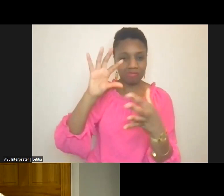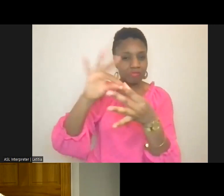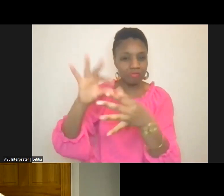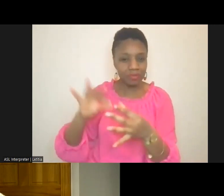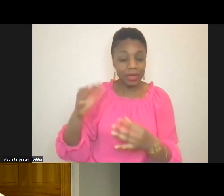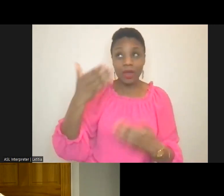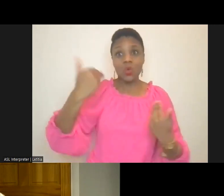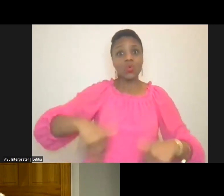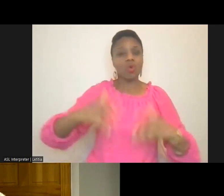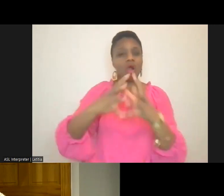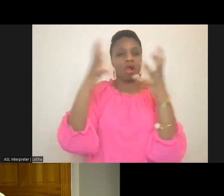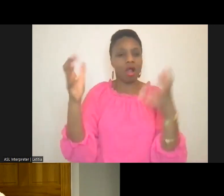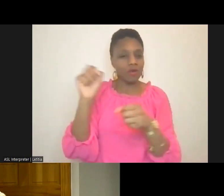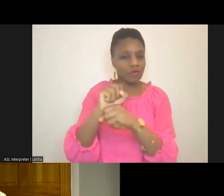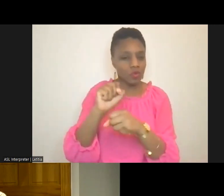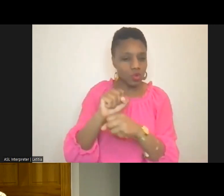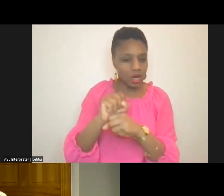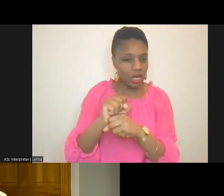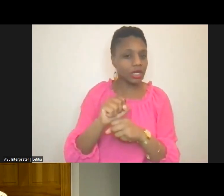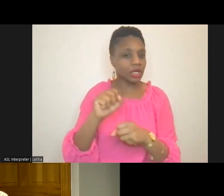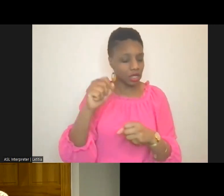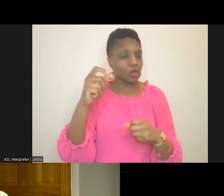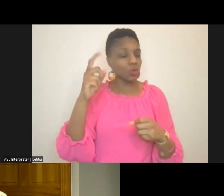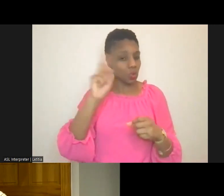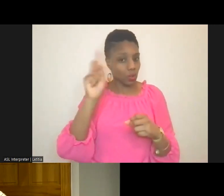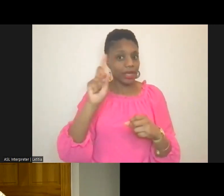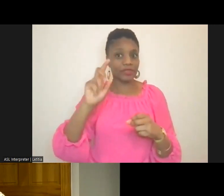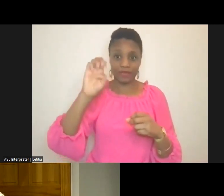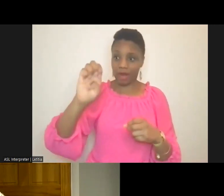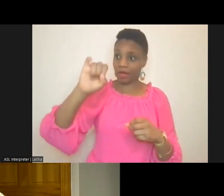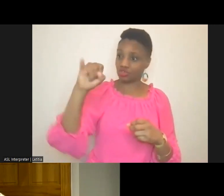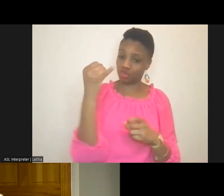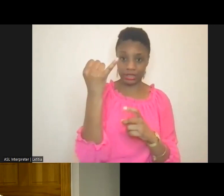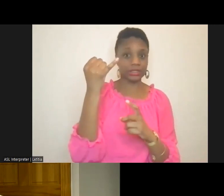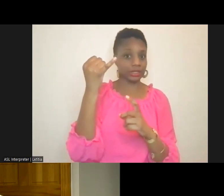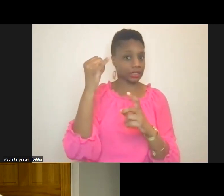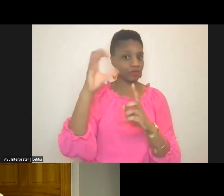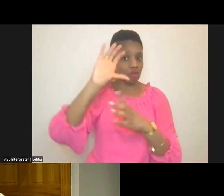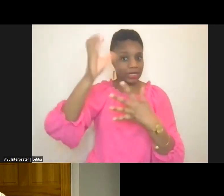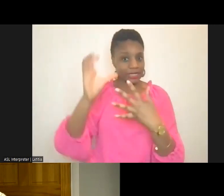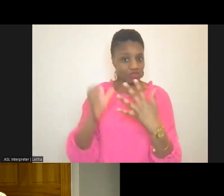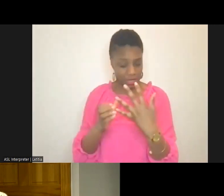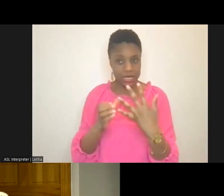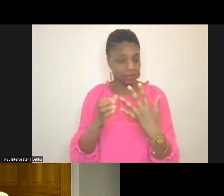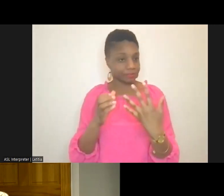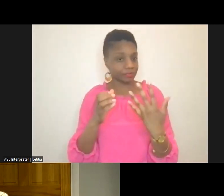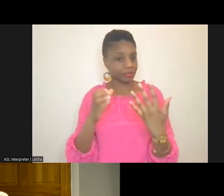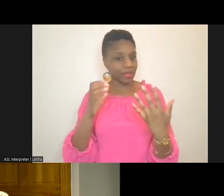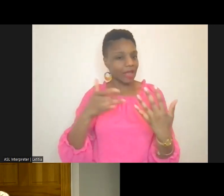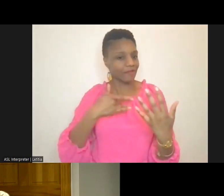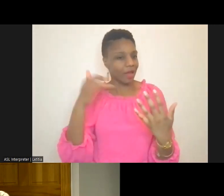much work to get to a place with the environmental justice criteria and the percentages that I just really felt that that type